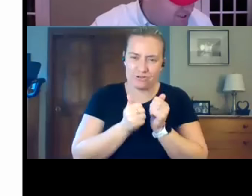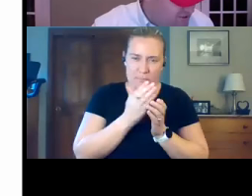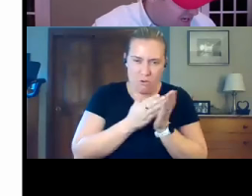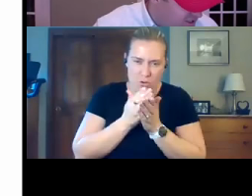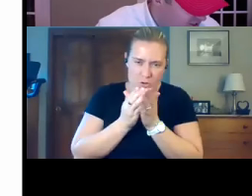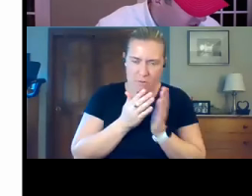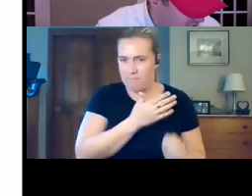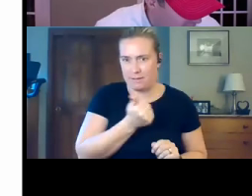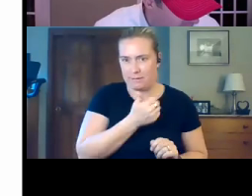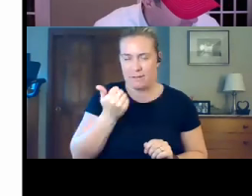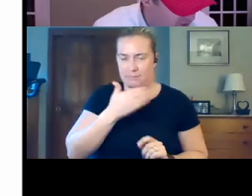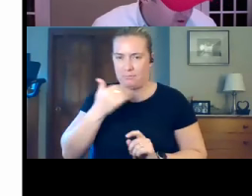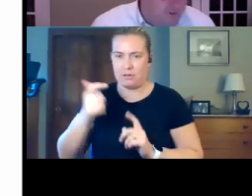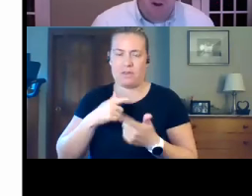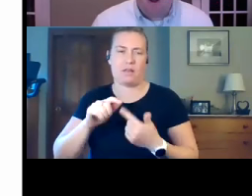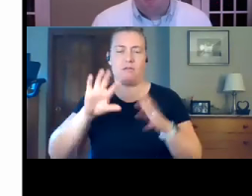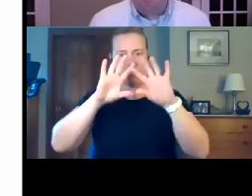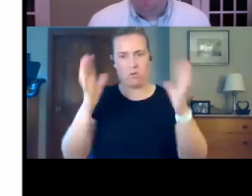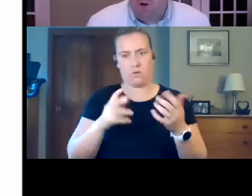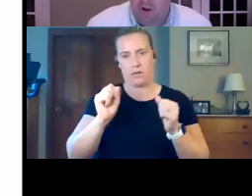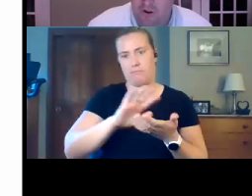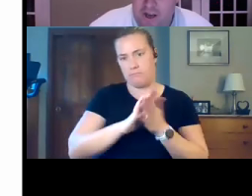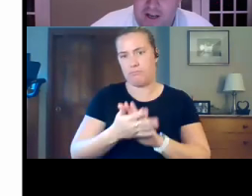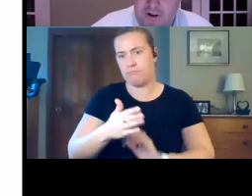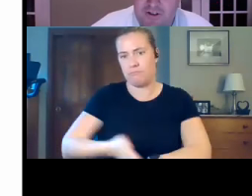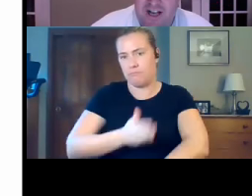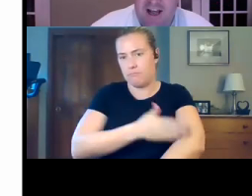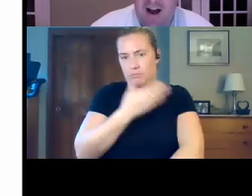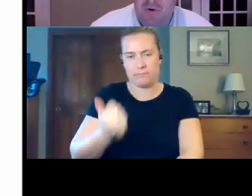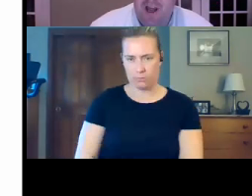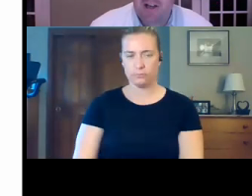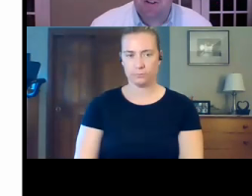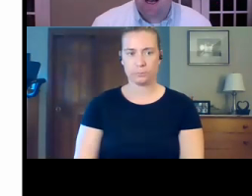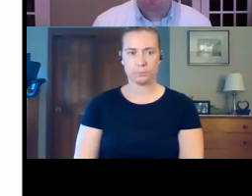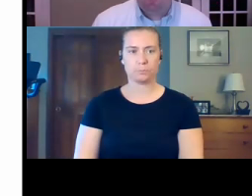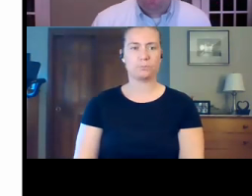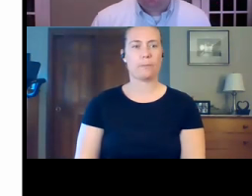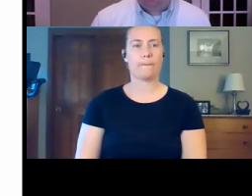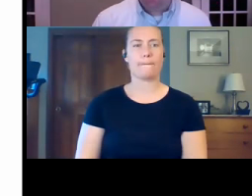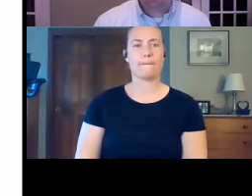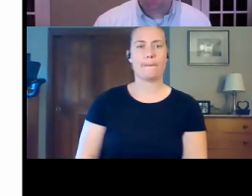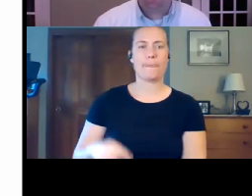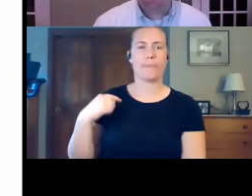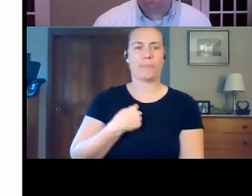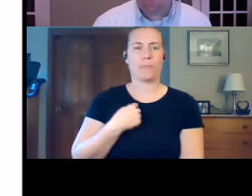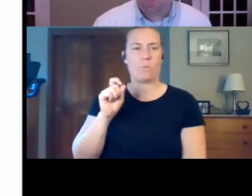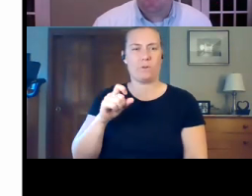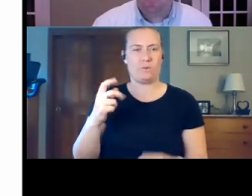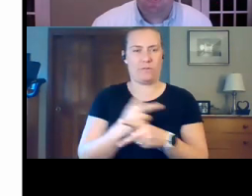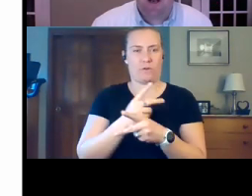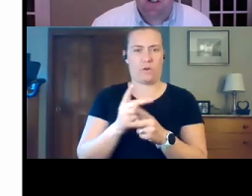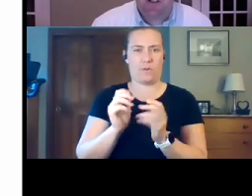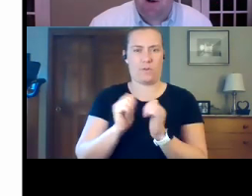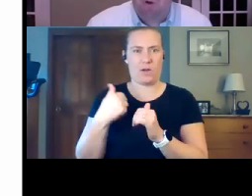multifaceted strategies, there is a real need to understand how do we actually optimize those packages? How do we select the